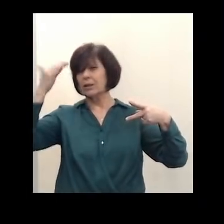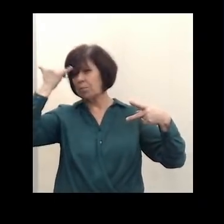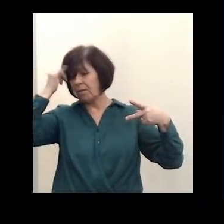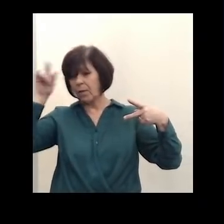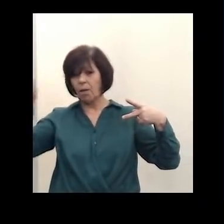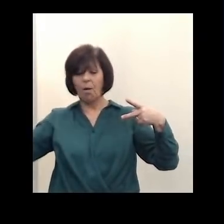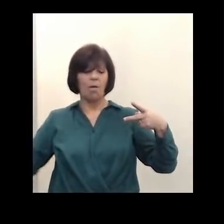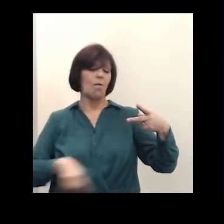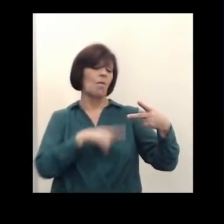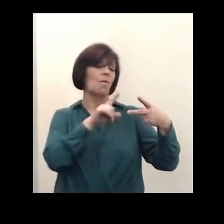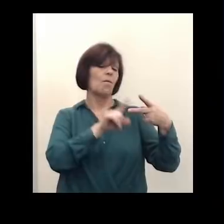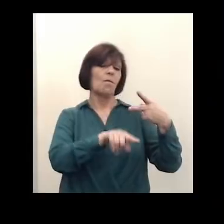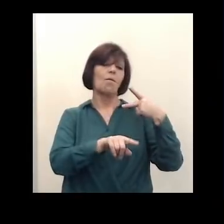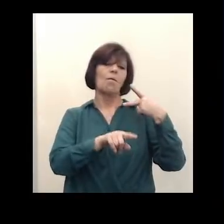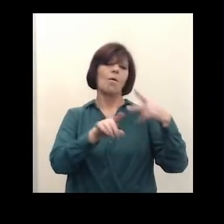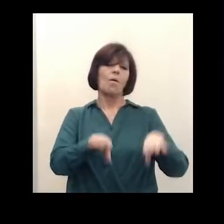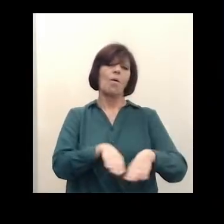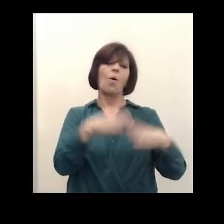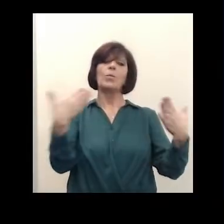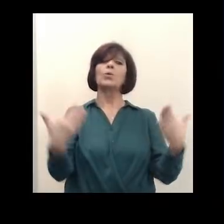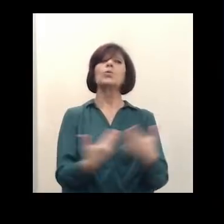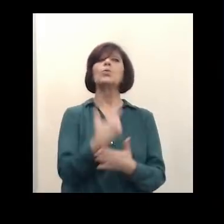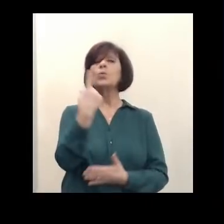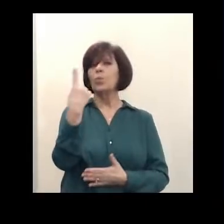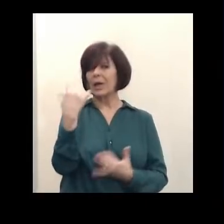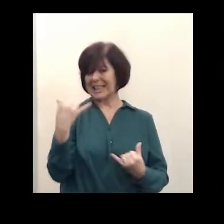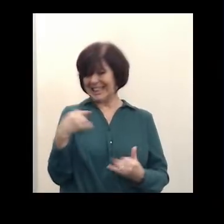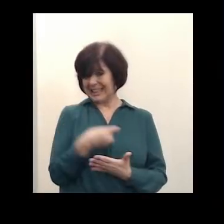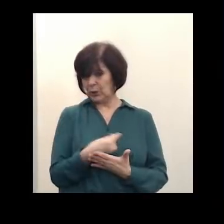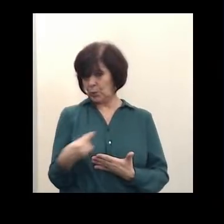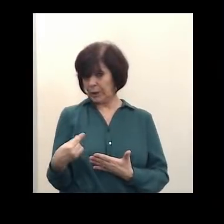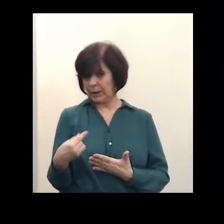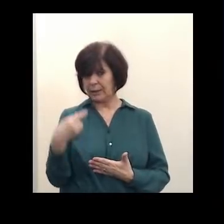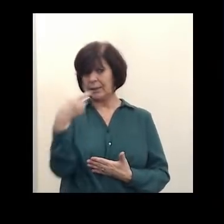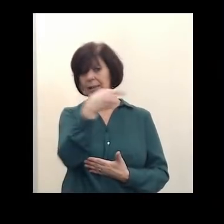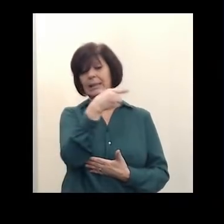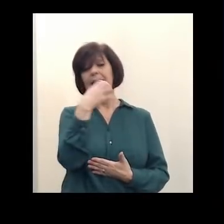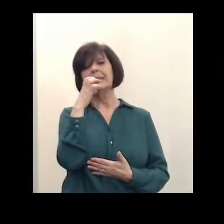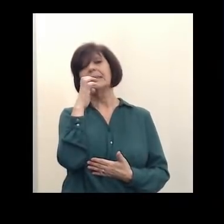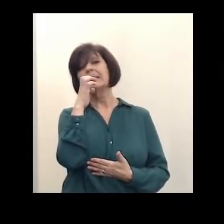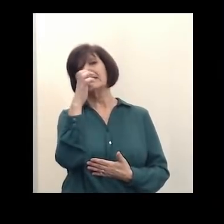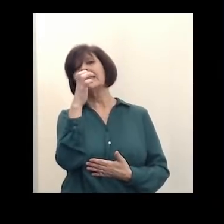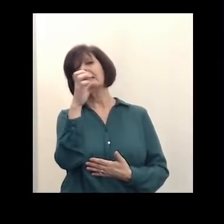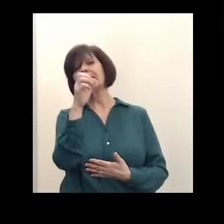then they opened up a new location this week out in East Amherst at